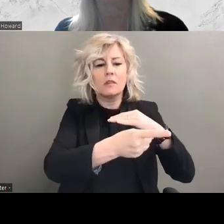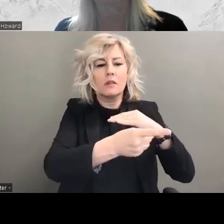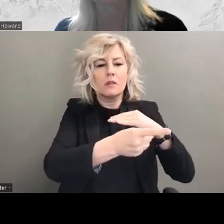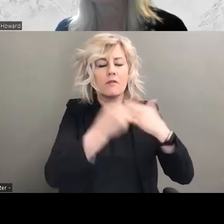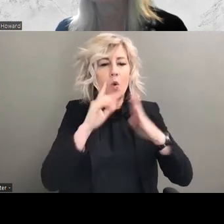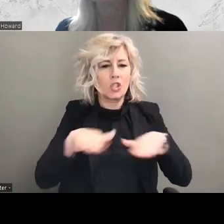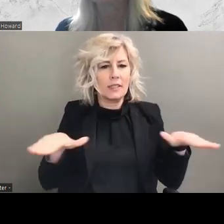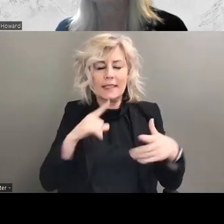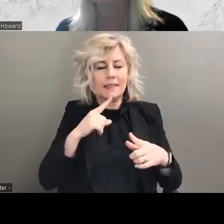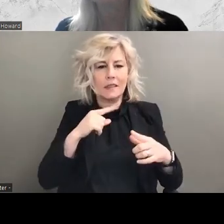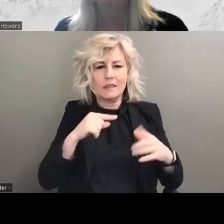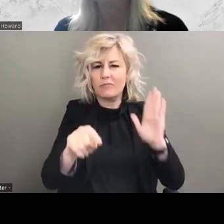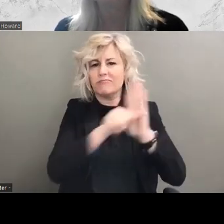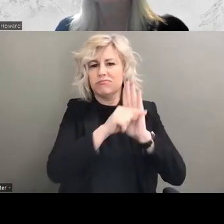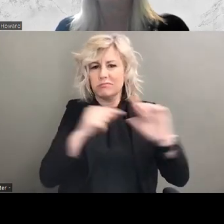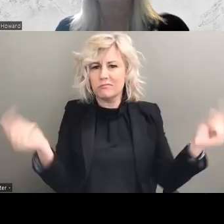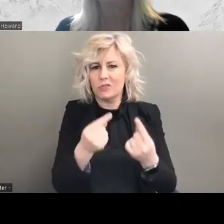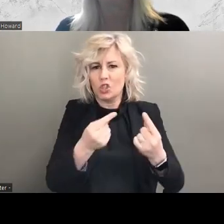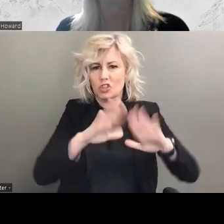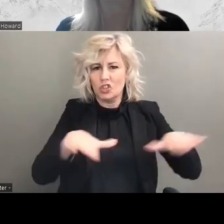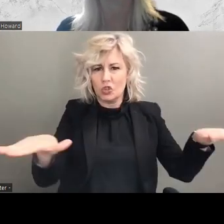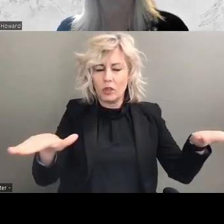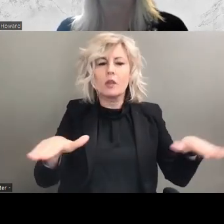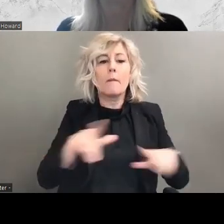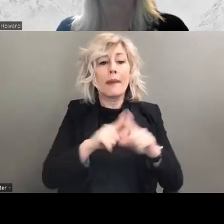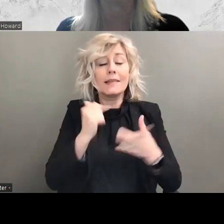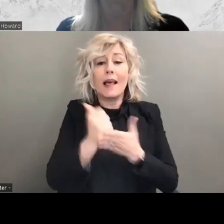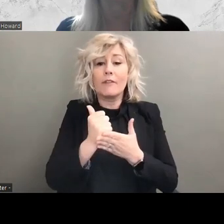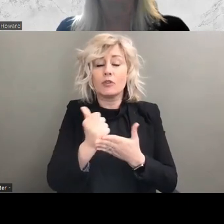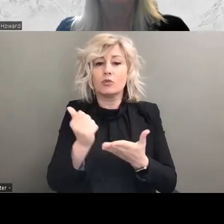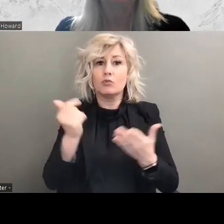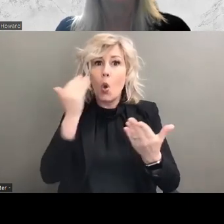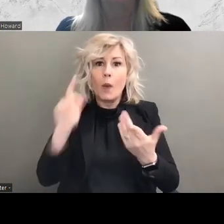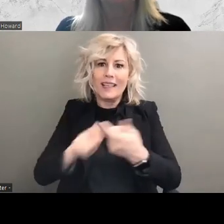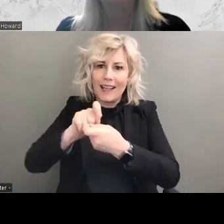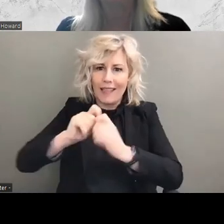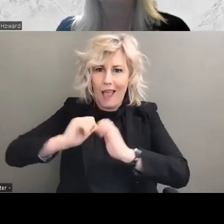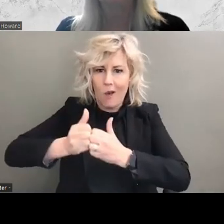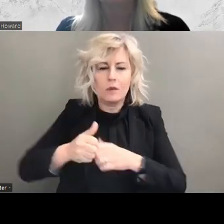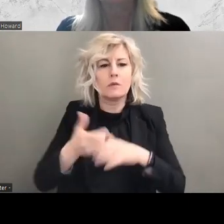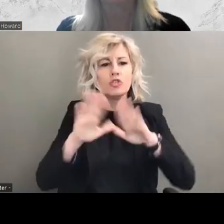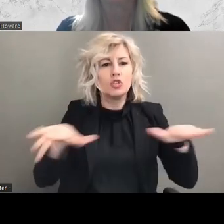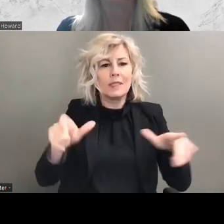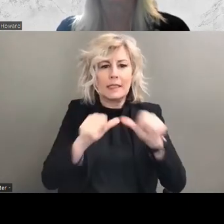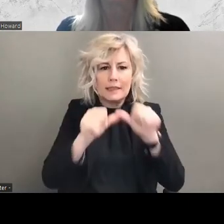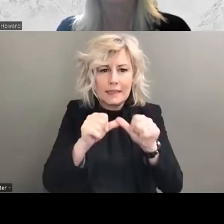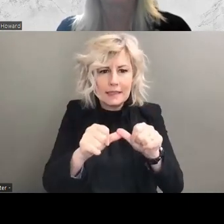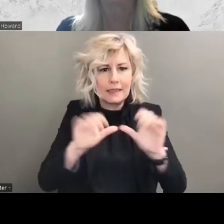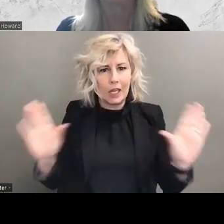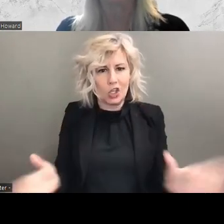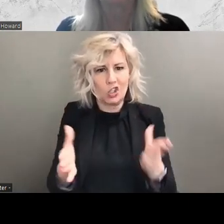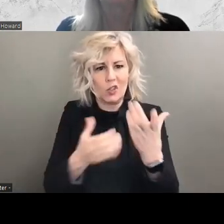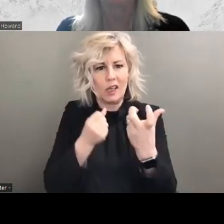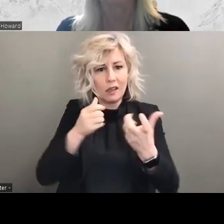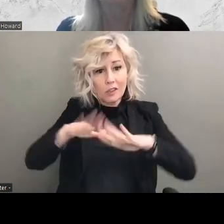institutionalization is detrimental to children, but it's helpful to know precisely how that is. Children need consistent nurturing adults in their lives